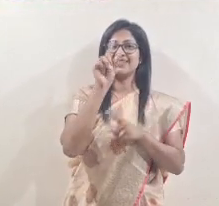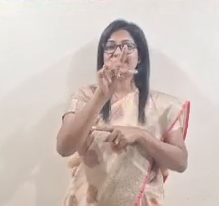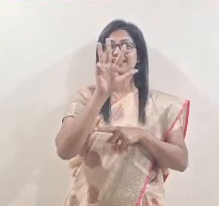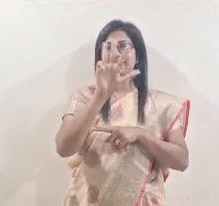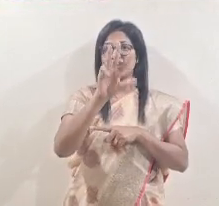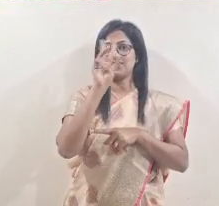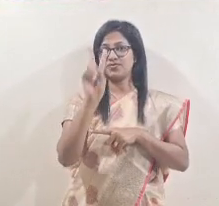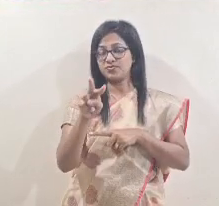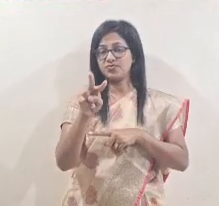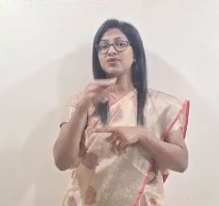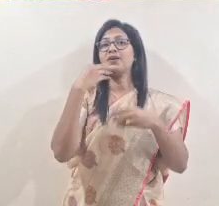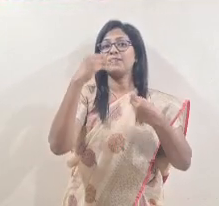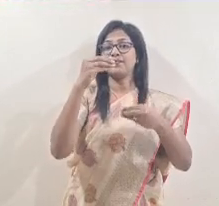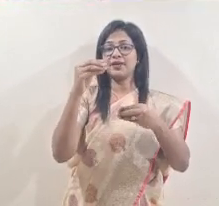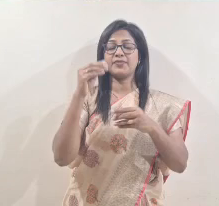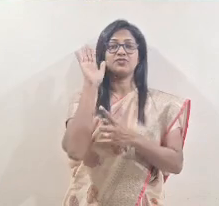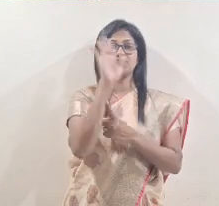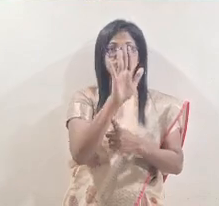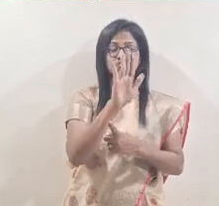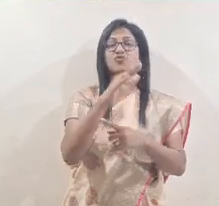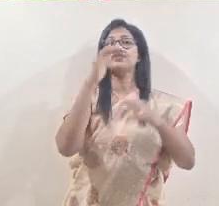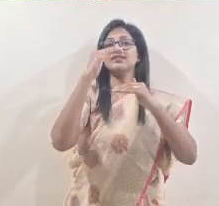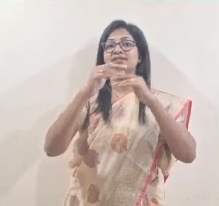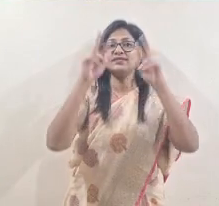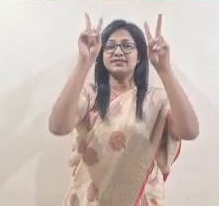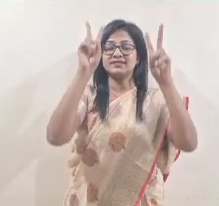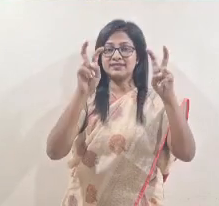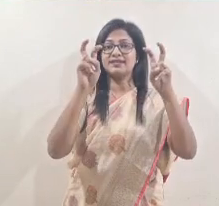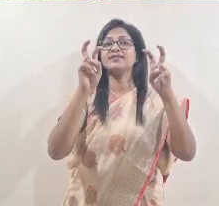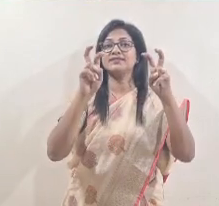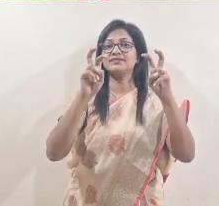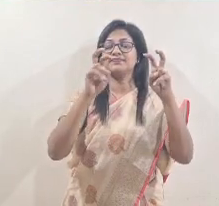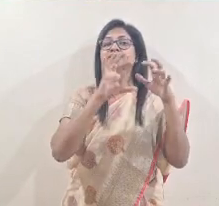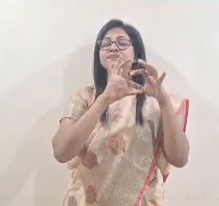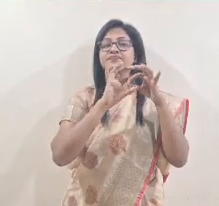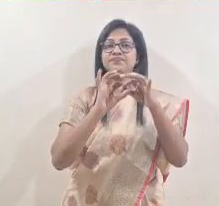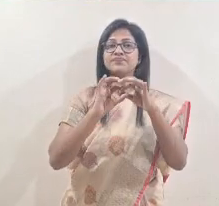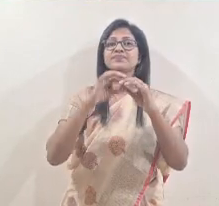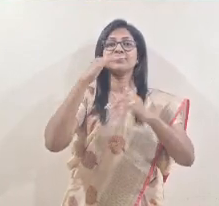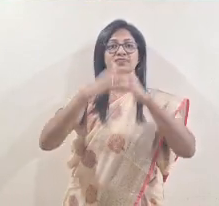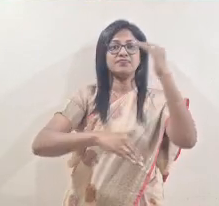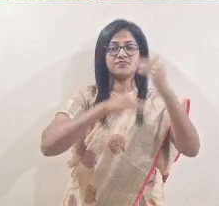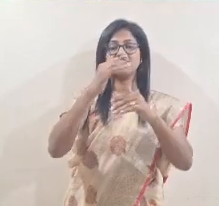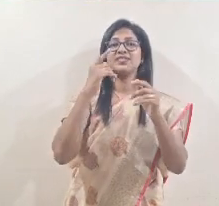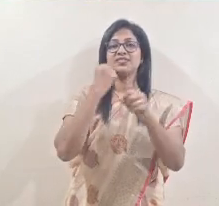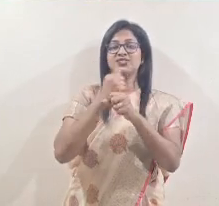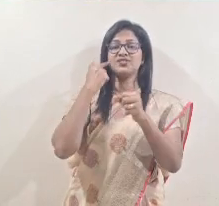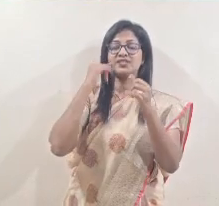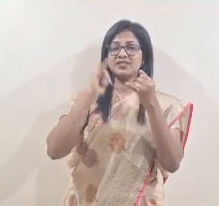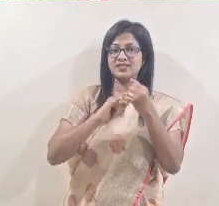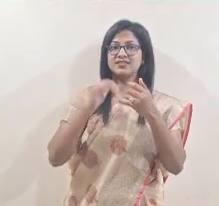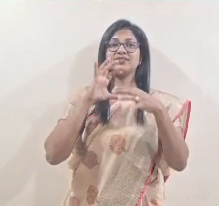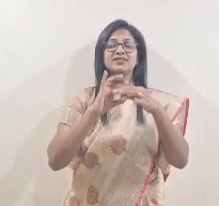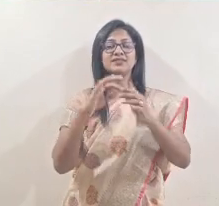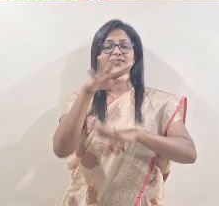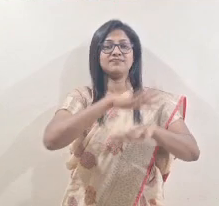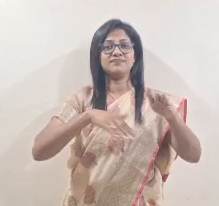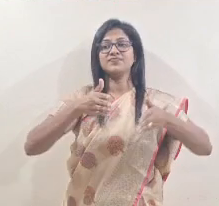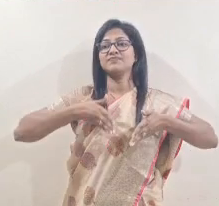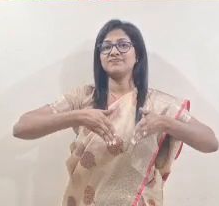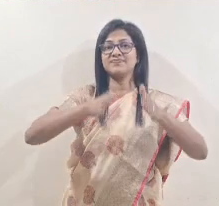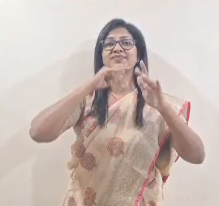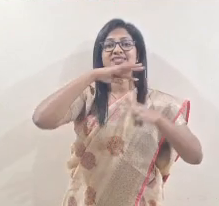be presenting his paper titled Development of a GIS-based approach for spatial disaggregation of emissions from road